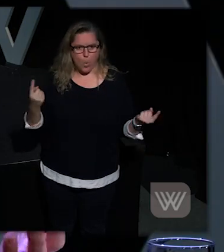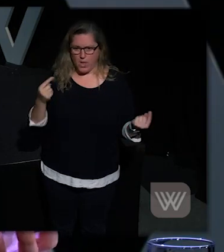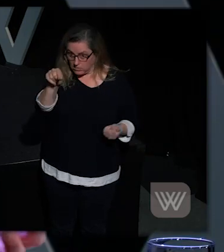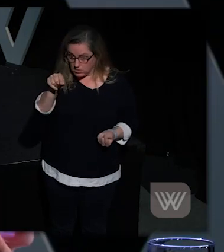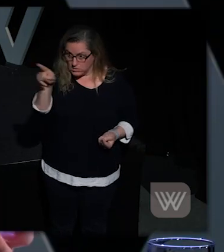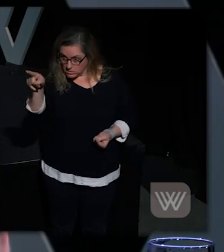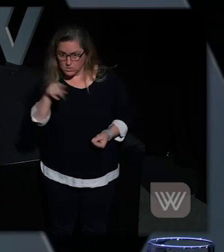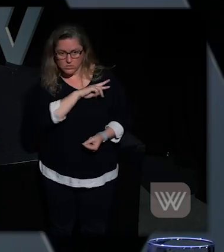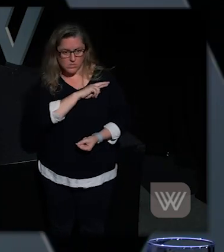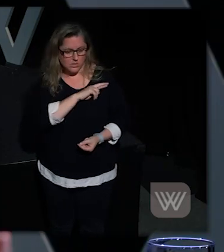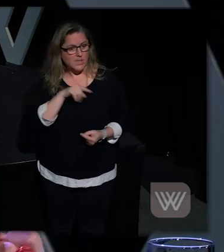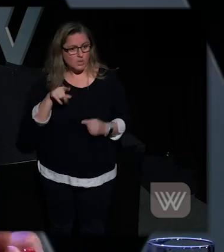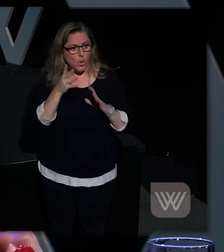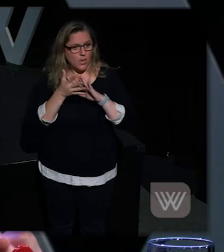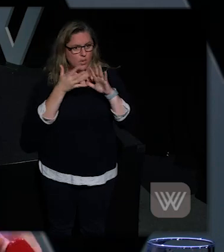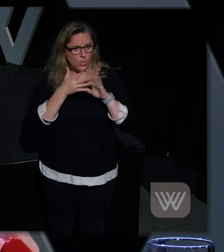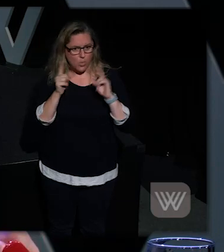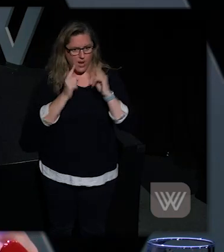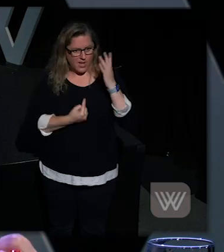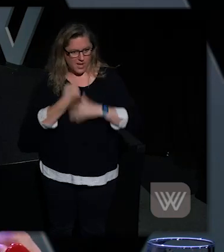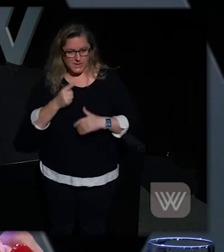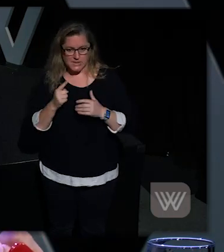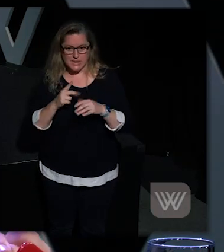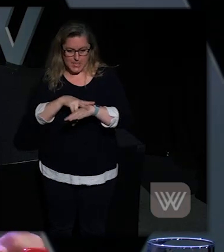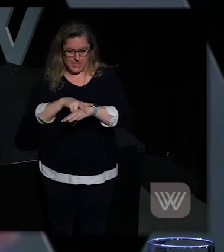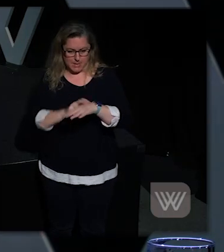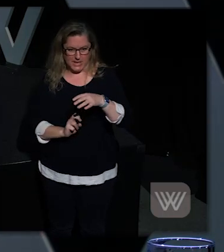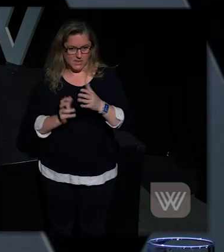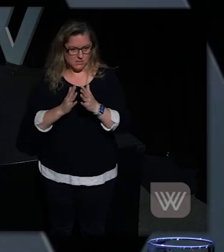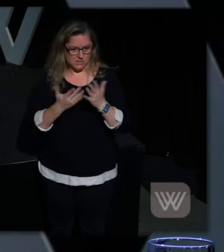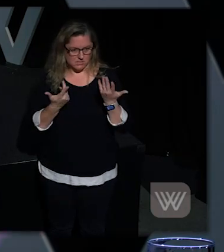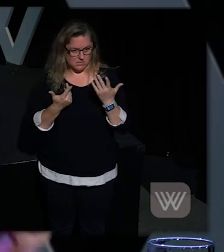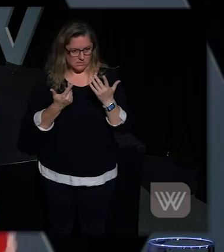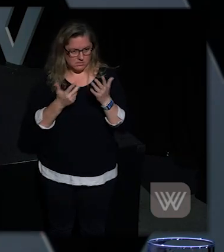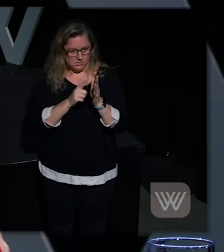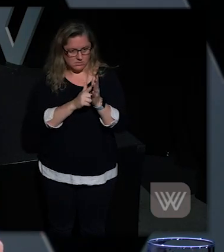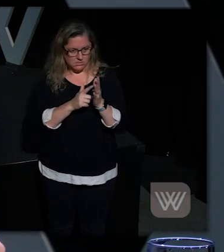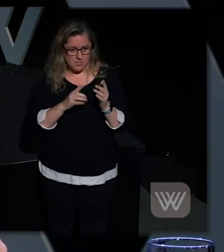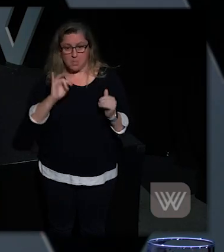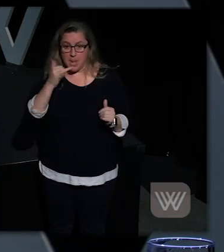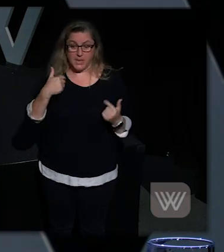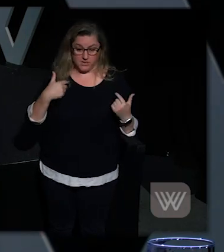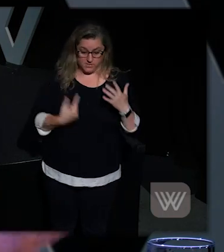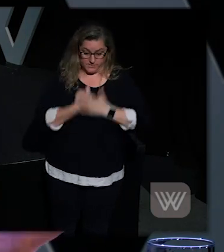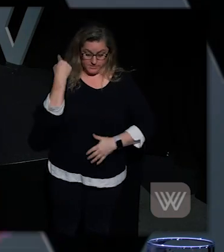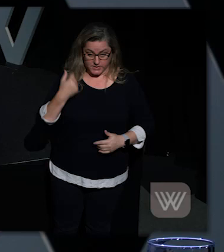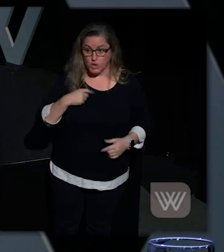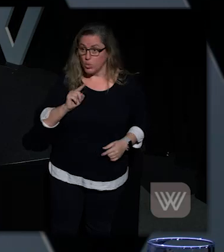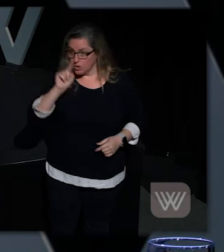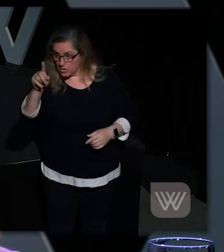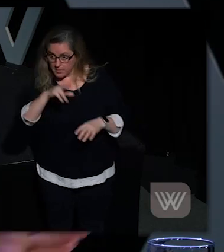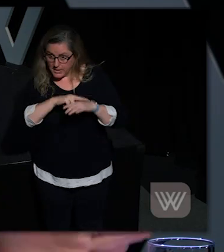you face here is a huge inadequacy with law enforcement. So you might go to the police station and get